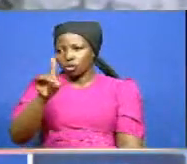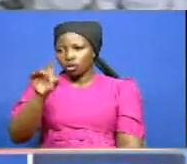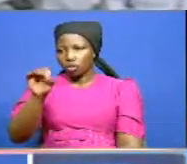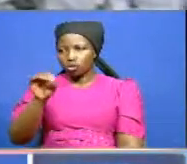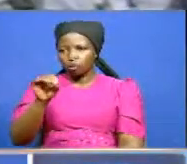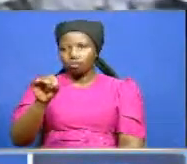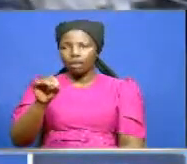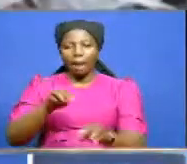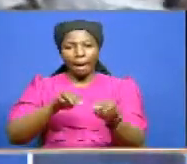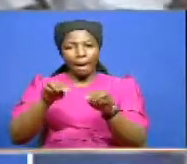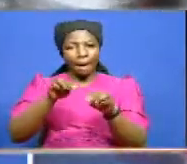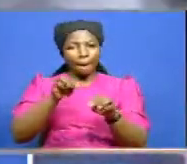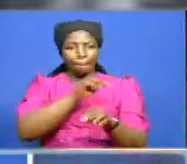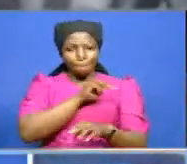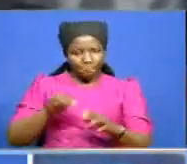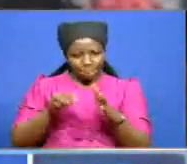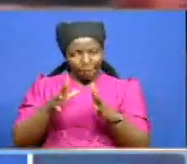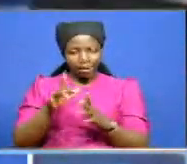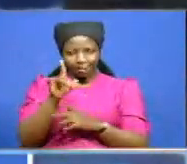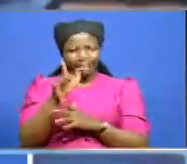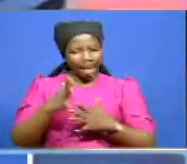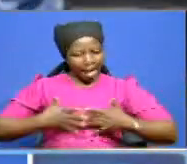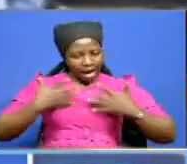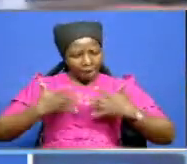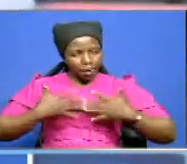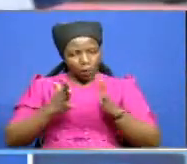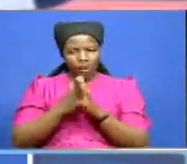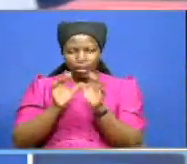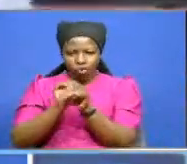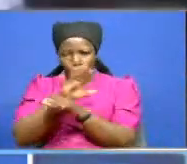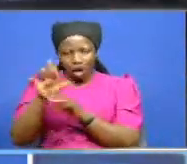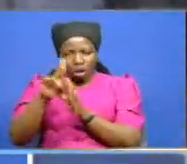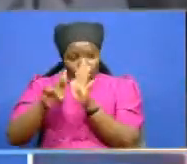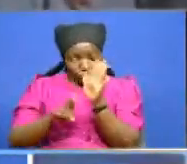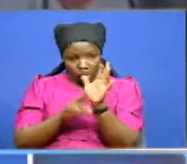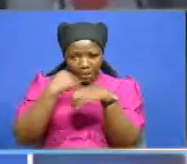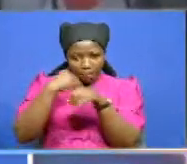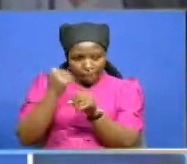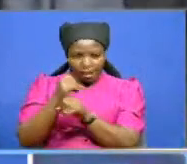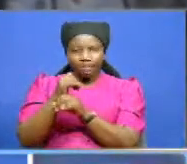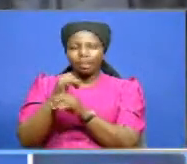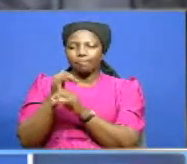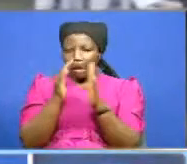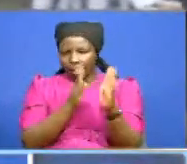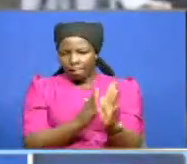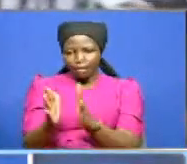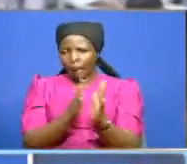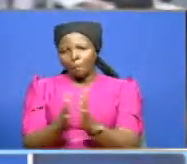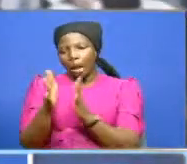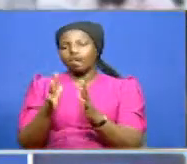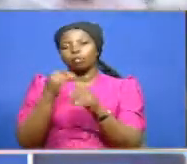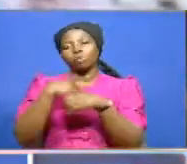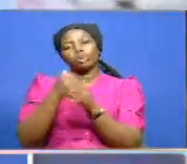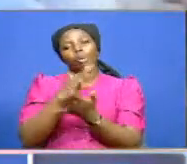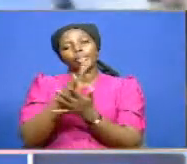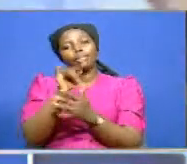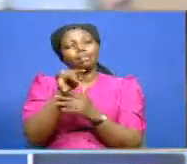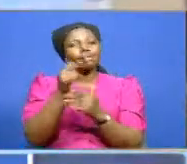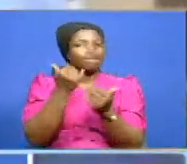Takamitsu Hoshiko was impressed with the COVID-19 measures put in place by the organizers to ensure the event took place this